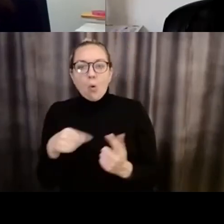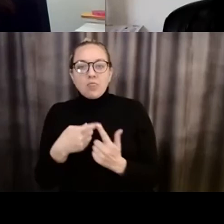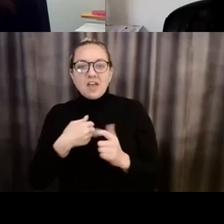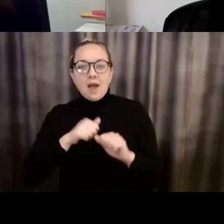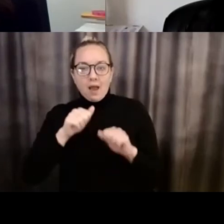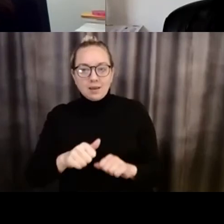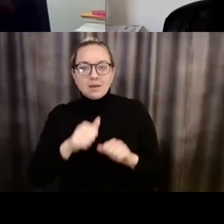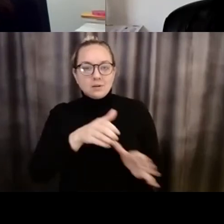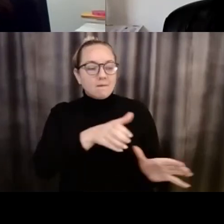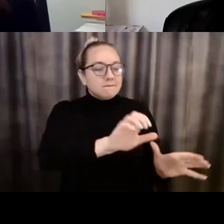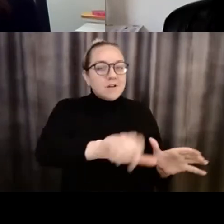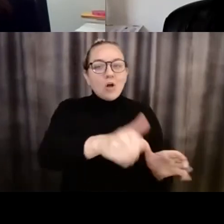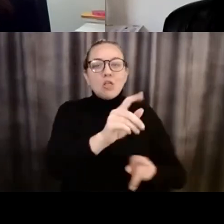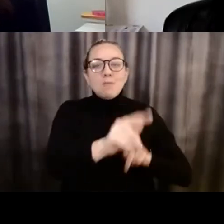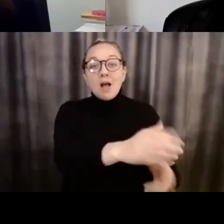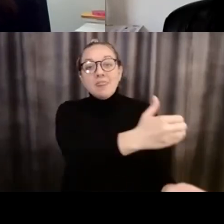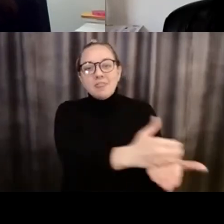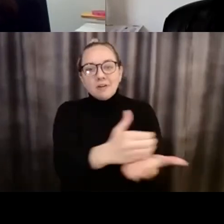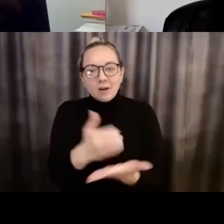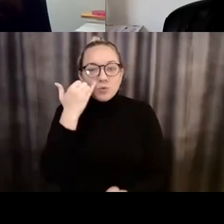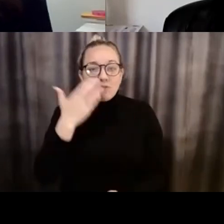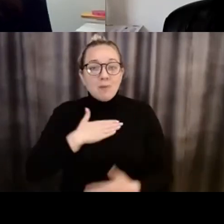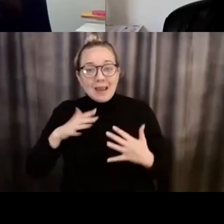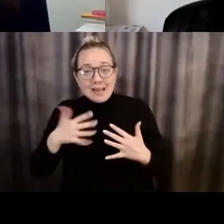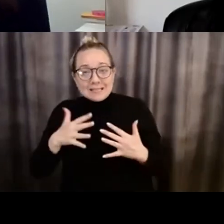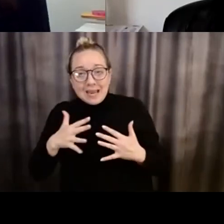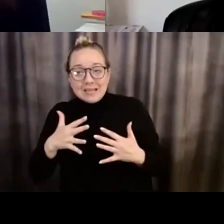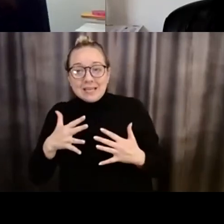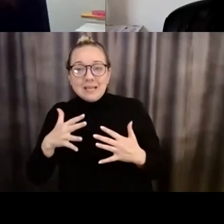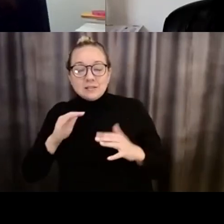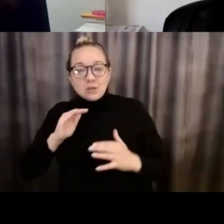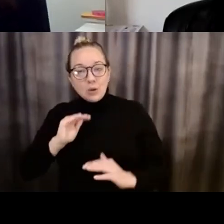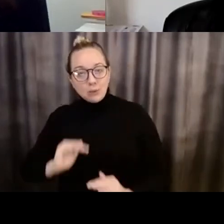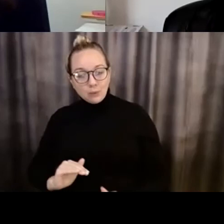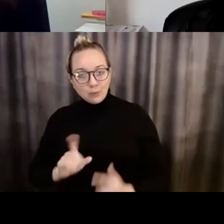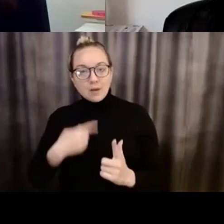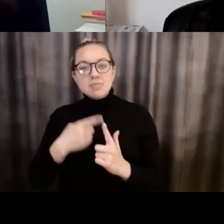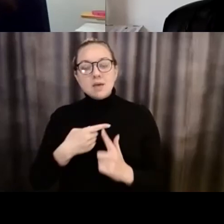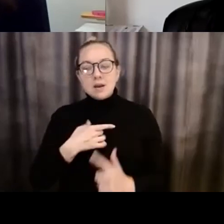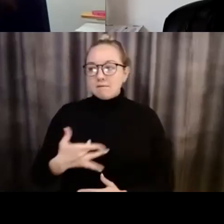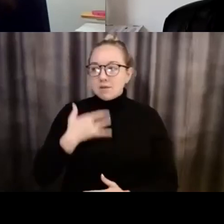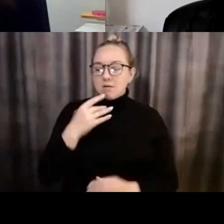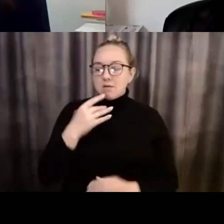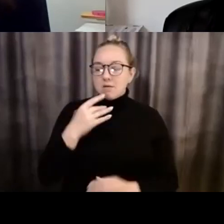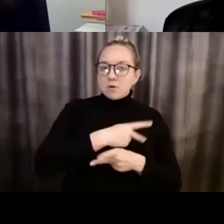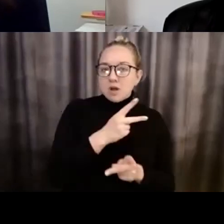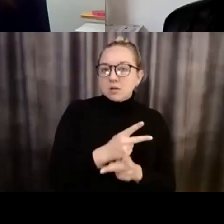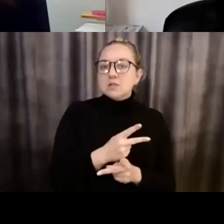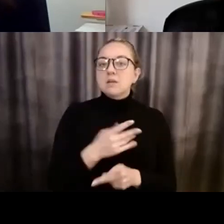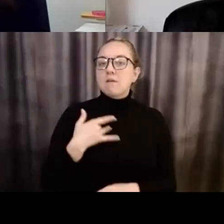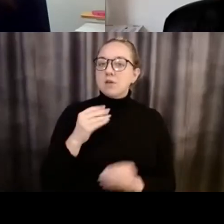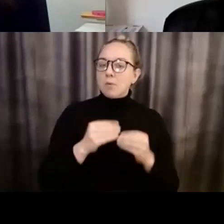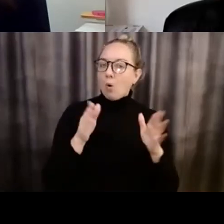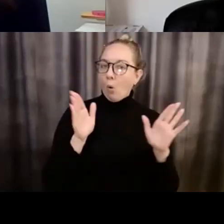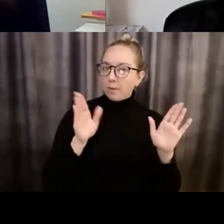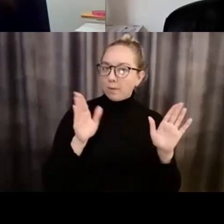more I'm able to be more productive, be more open, and feel more safe. Because, you